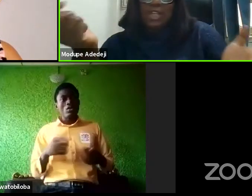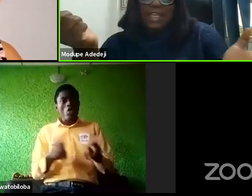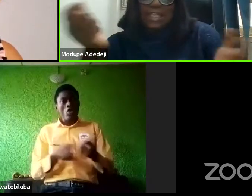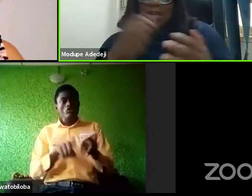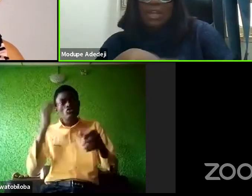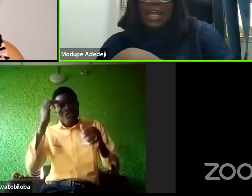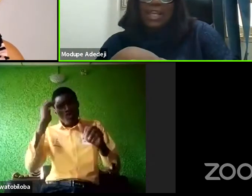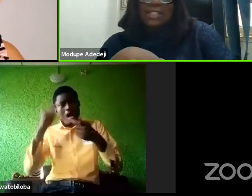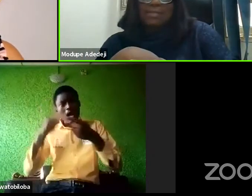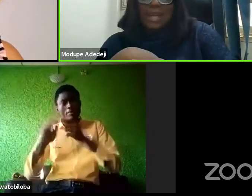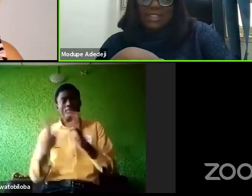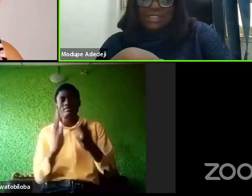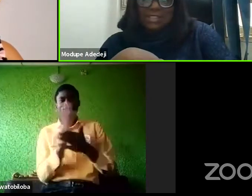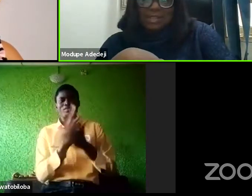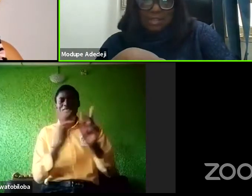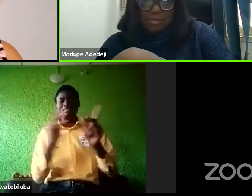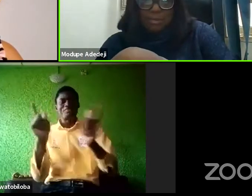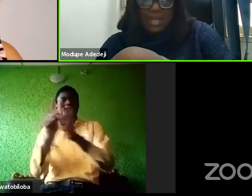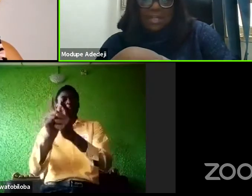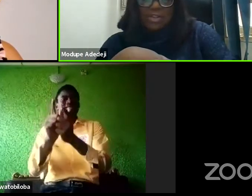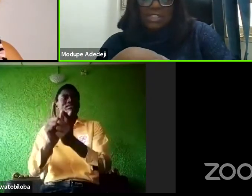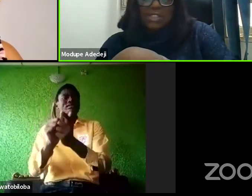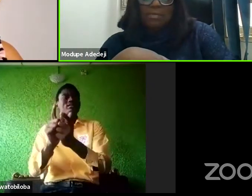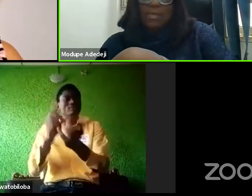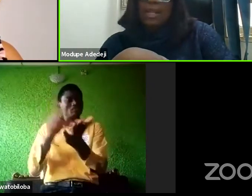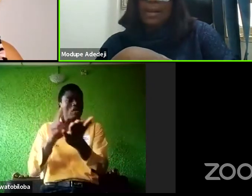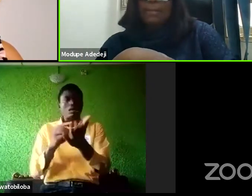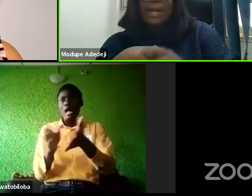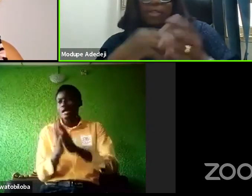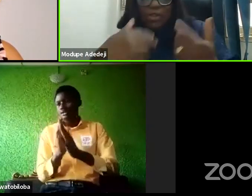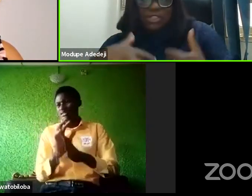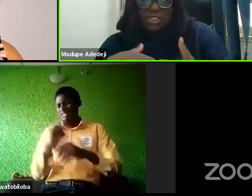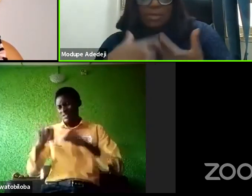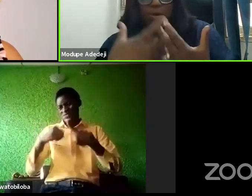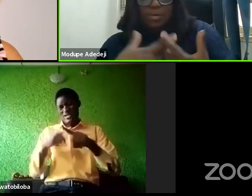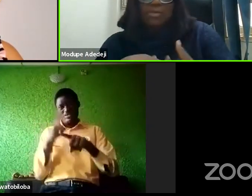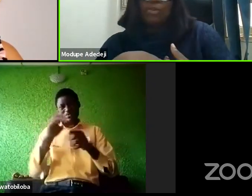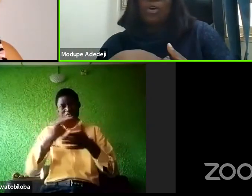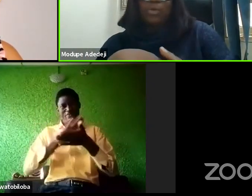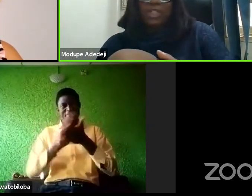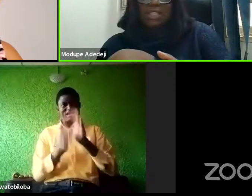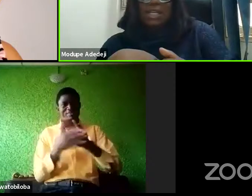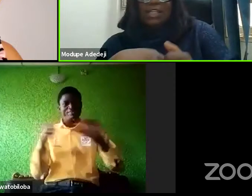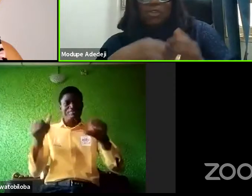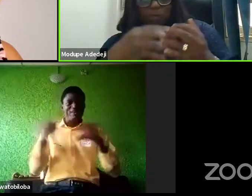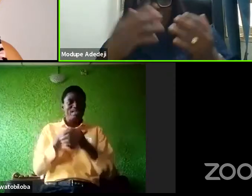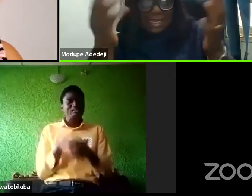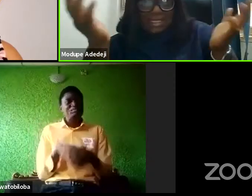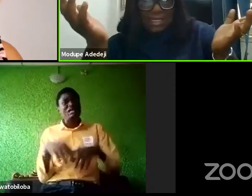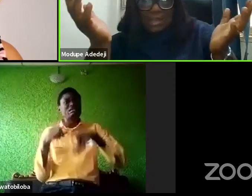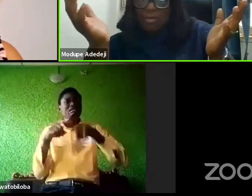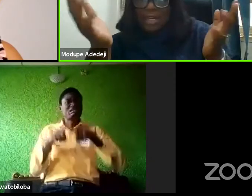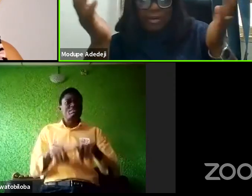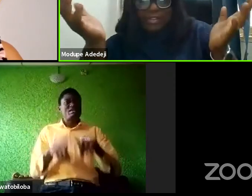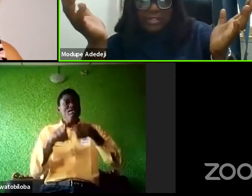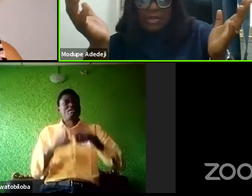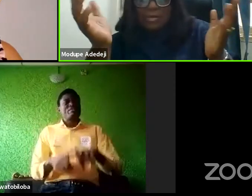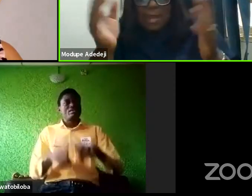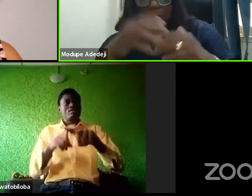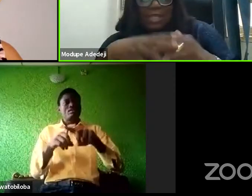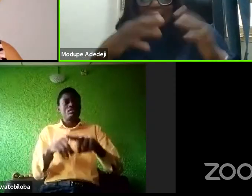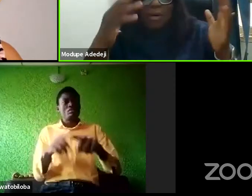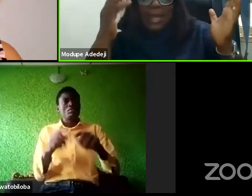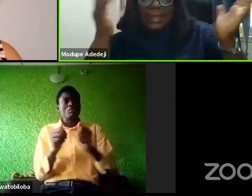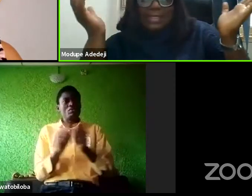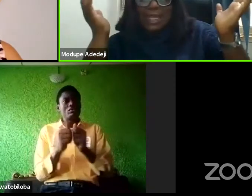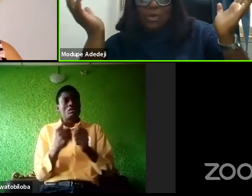funny questions like, when are you getting married? Depending on the pathology, the problem you come with. You'll be like, my God,